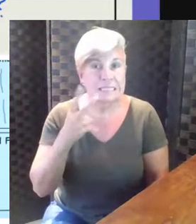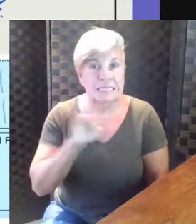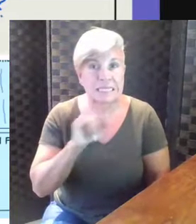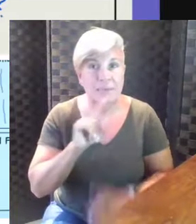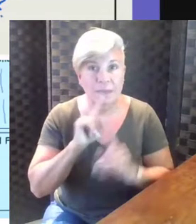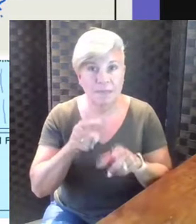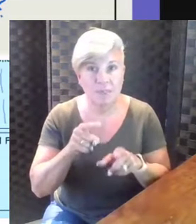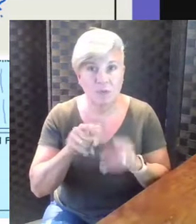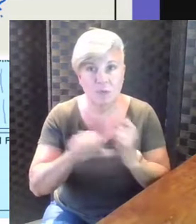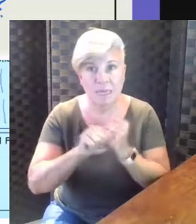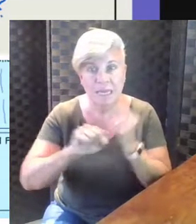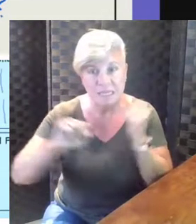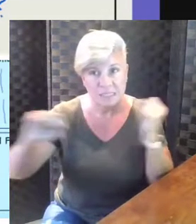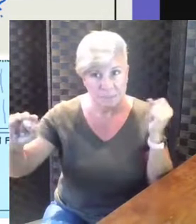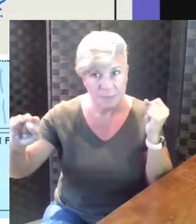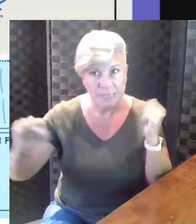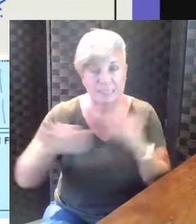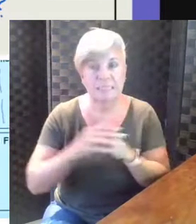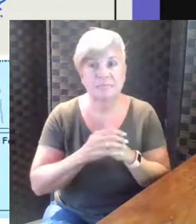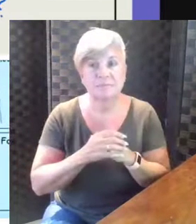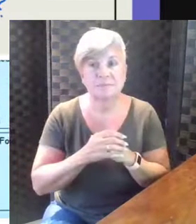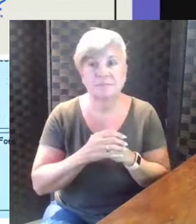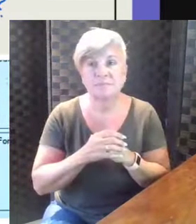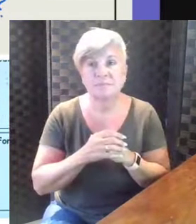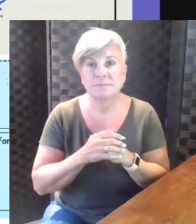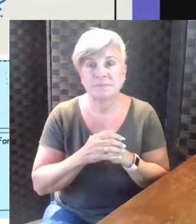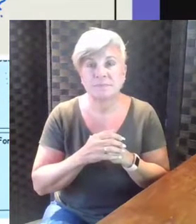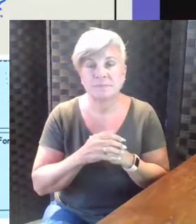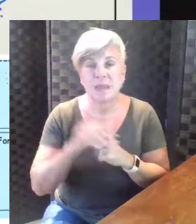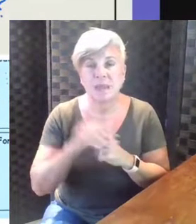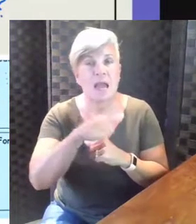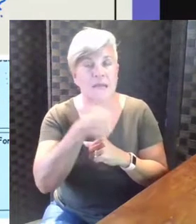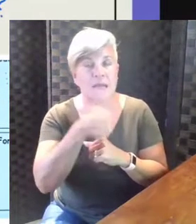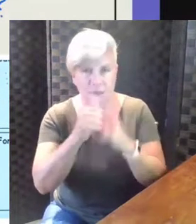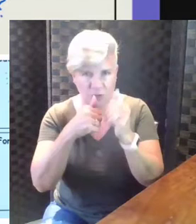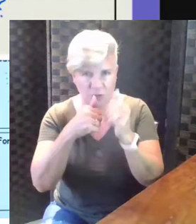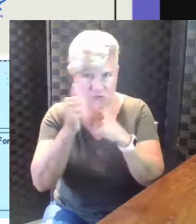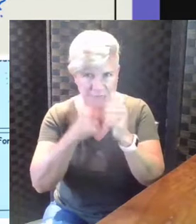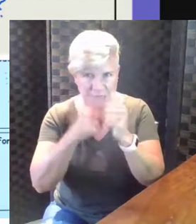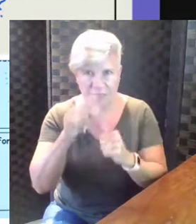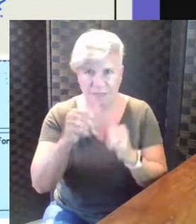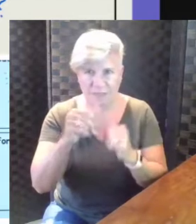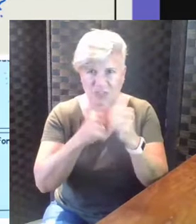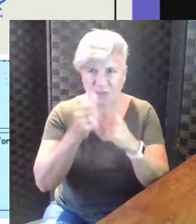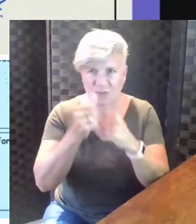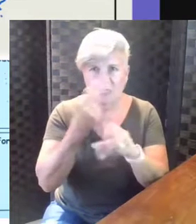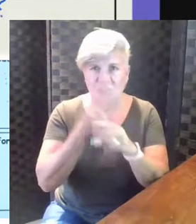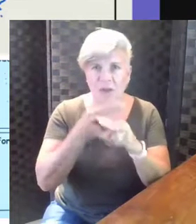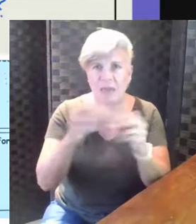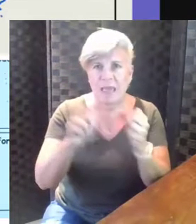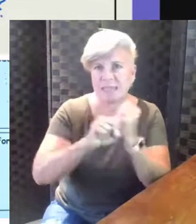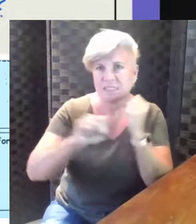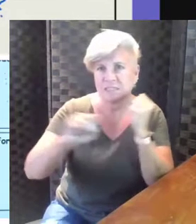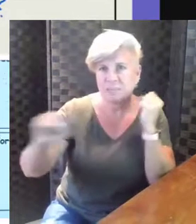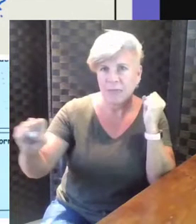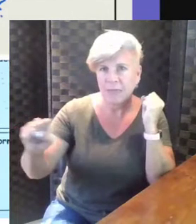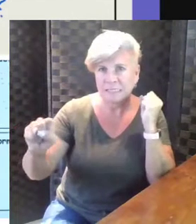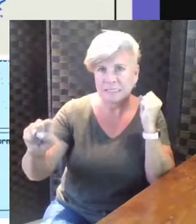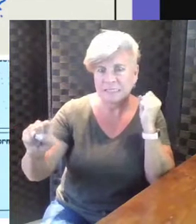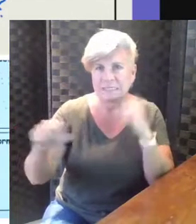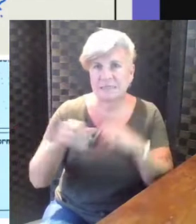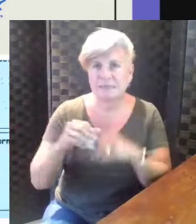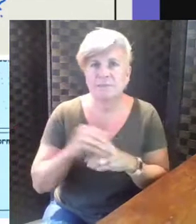get that same answer using another strategy. This strategy is called expanded form, and we're going